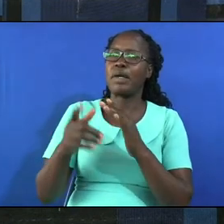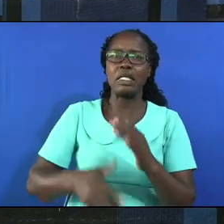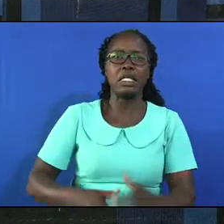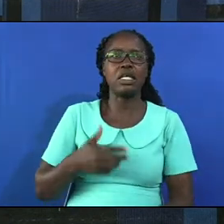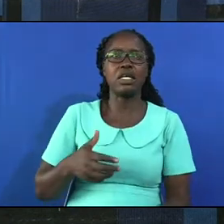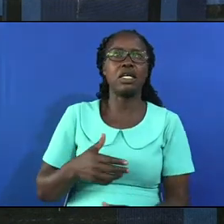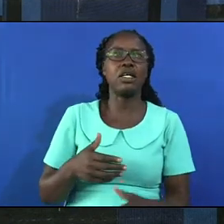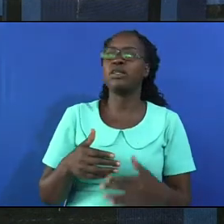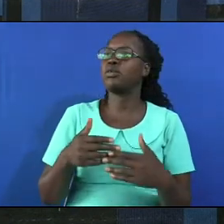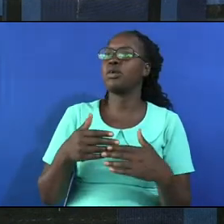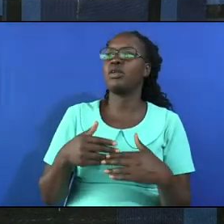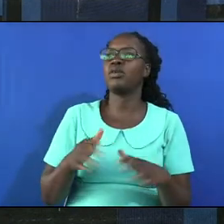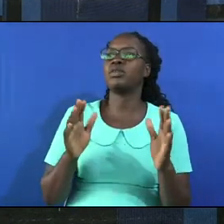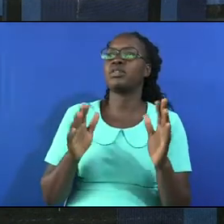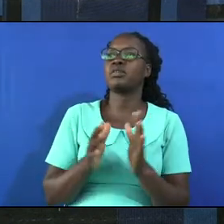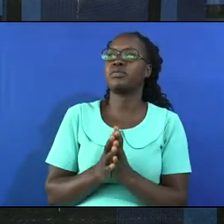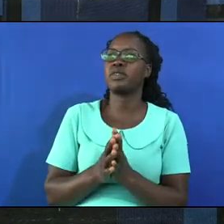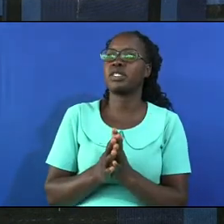anger.